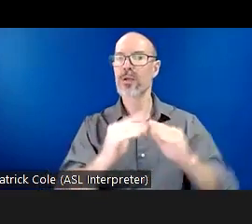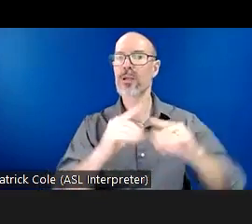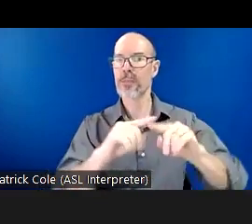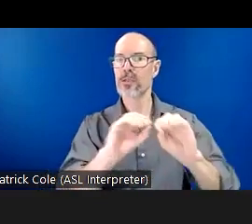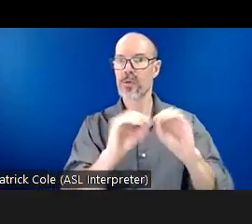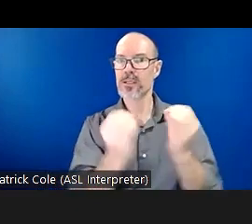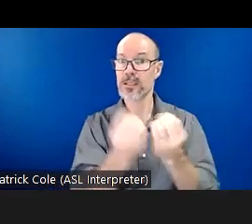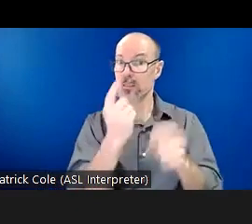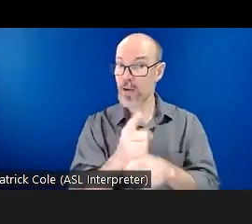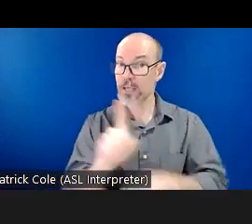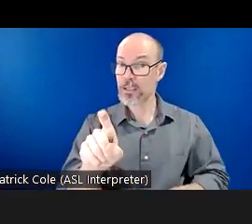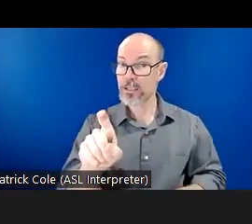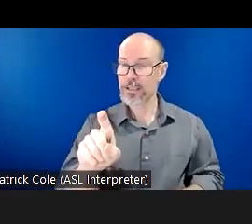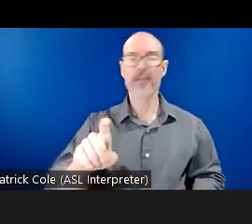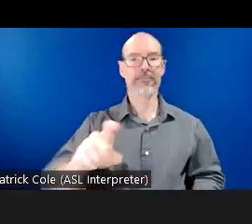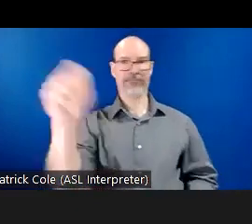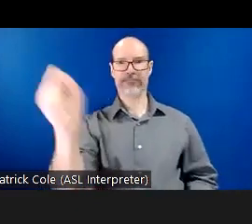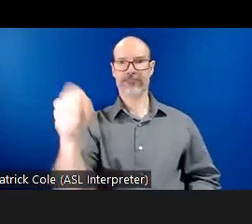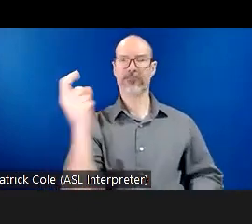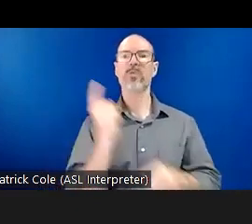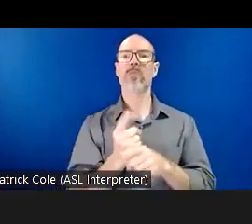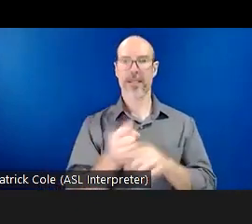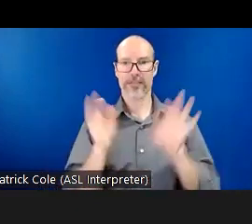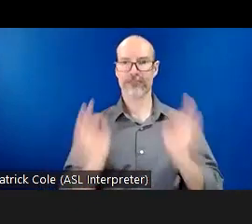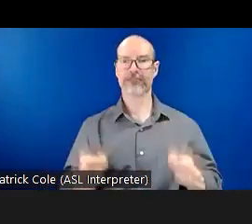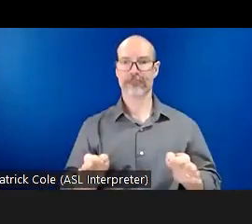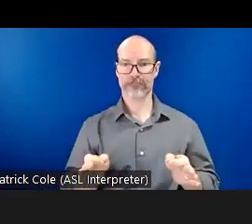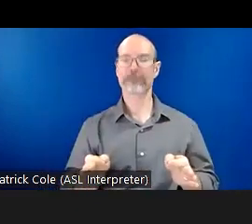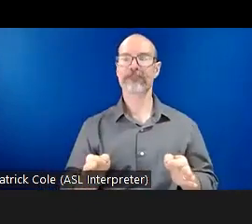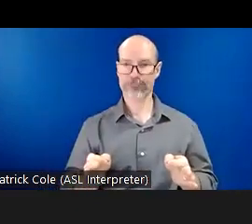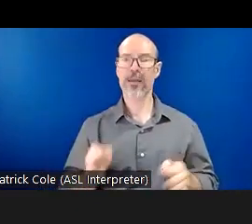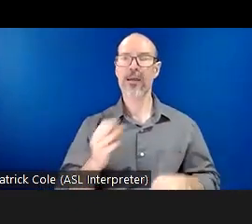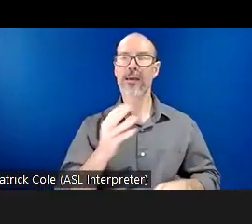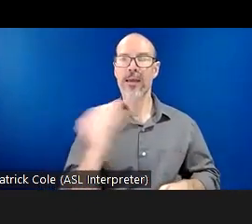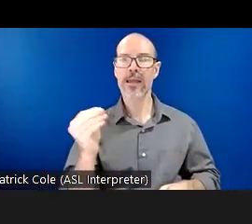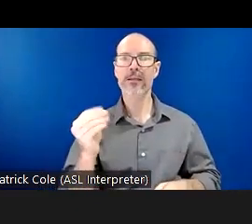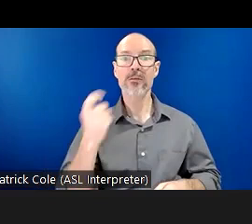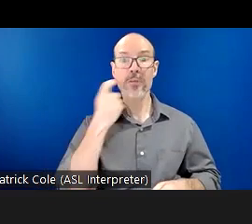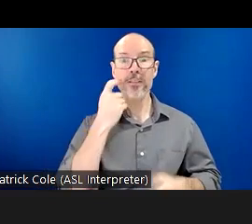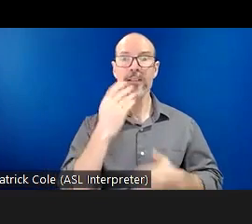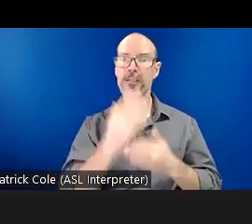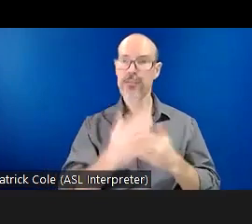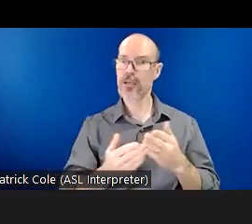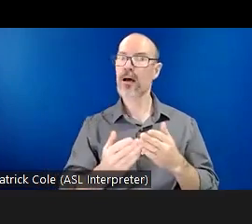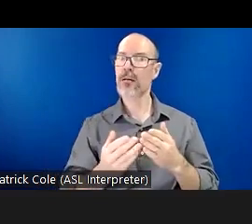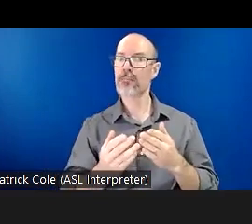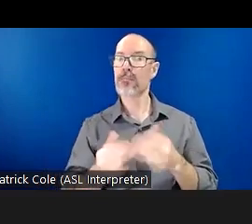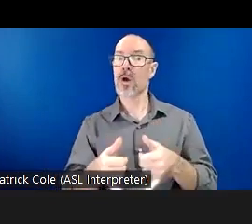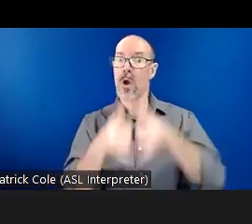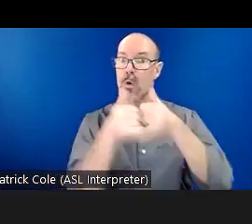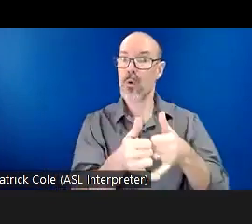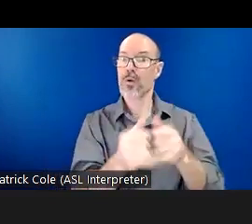organizations. Is that right, Jonathan? Absolutely. And And there have been some recent awards that have been pretty